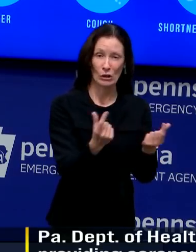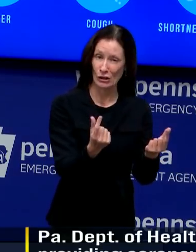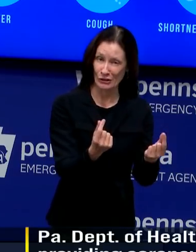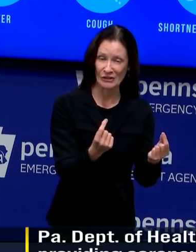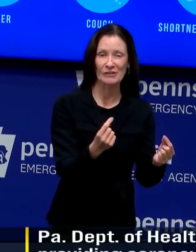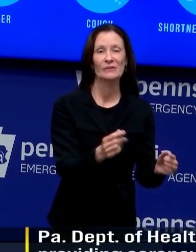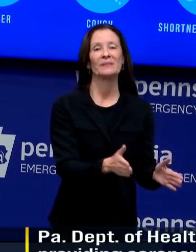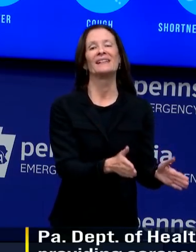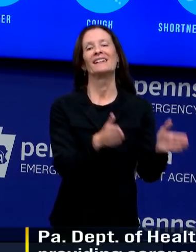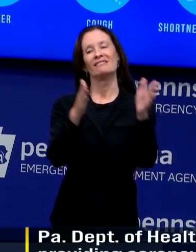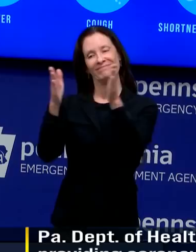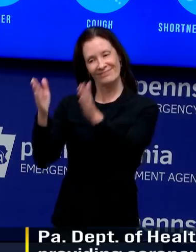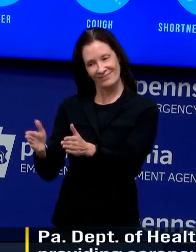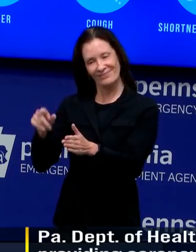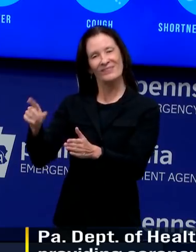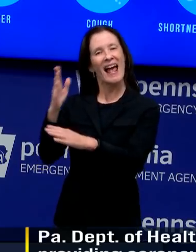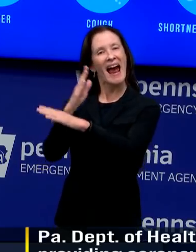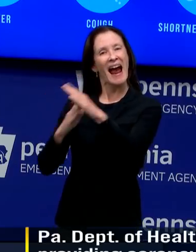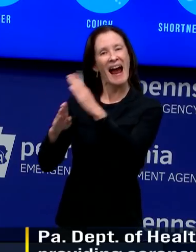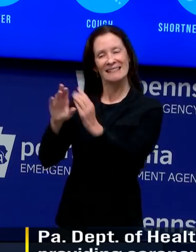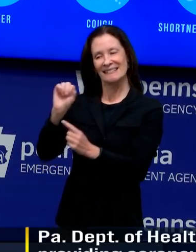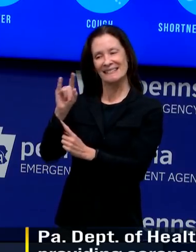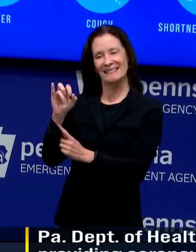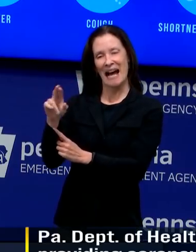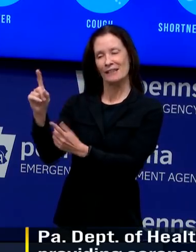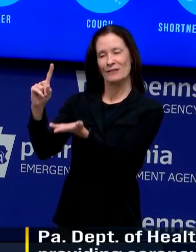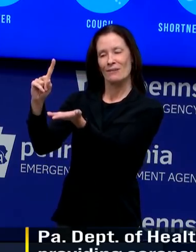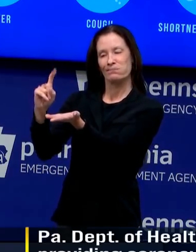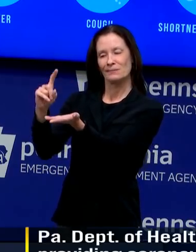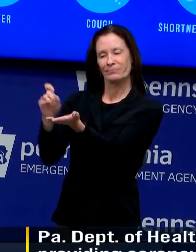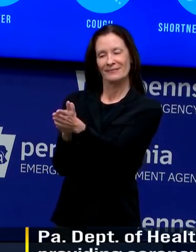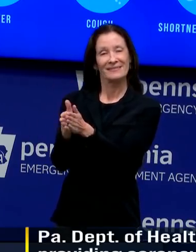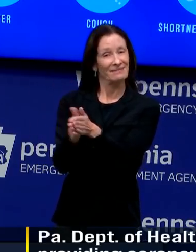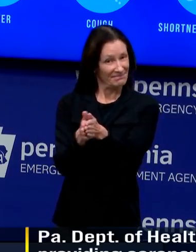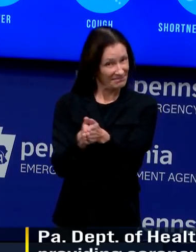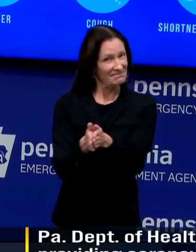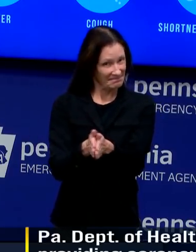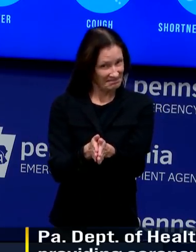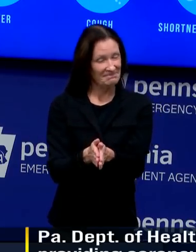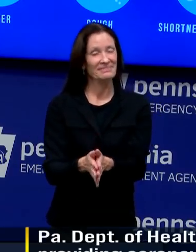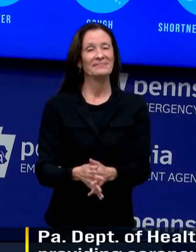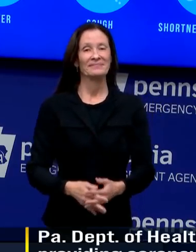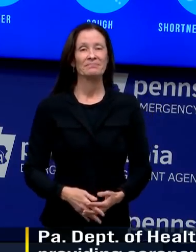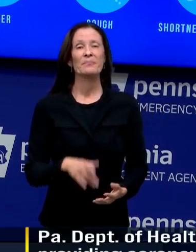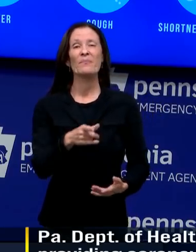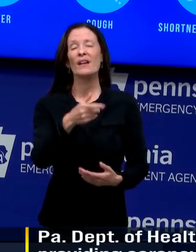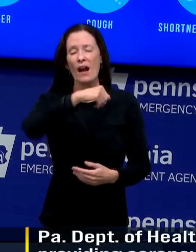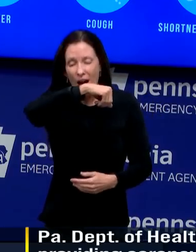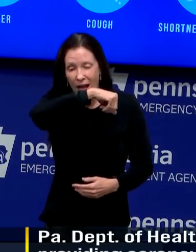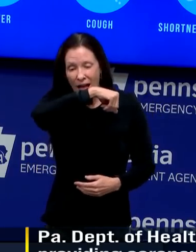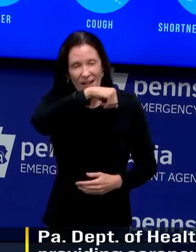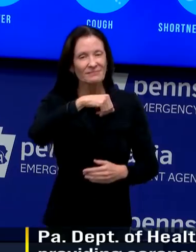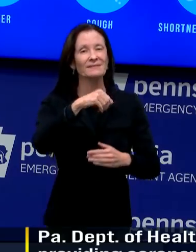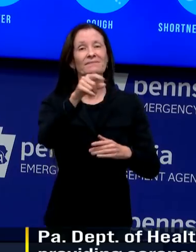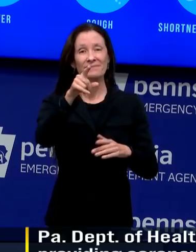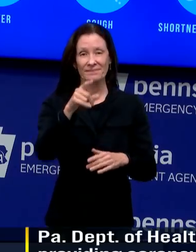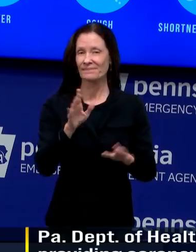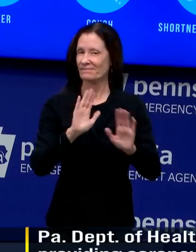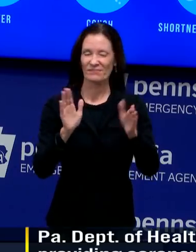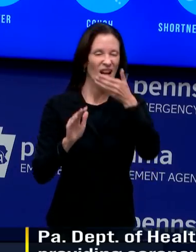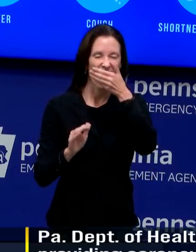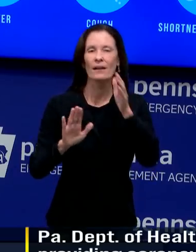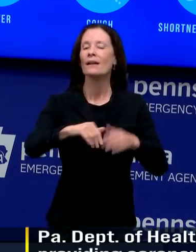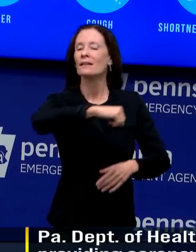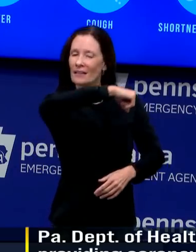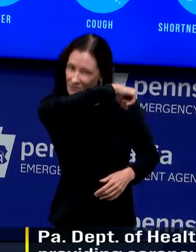hand sanitizer if soap and water are not available. Cover any coughs or sneezes with your elbow, not with